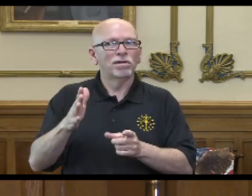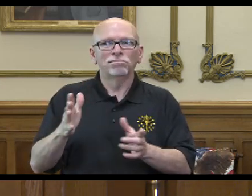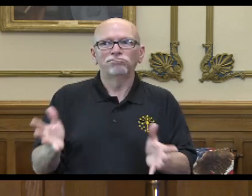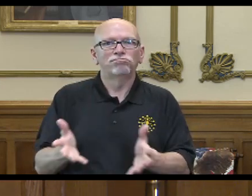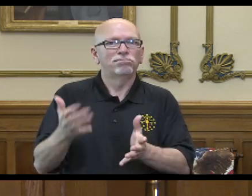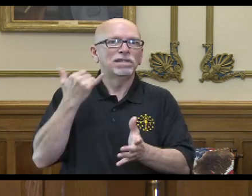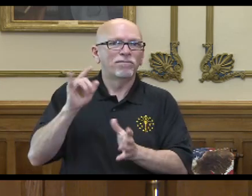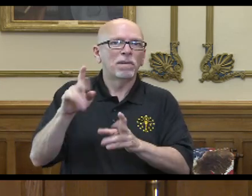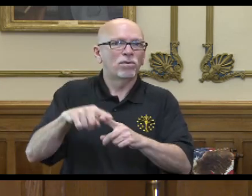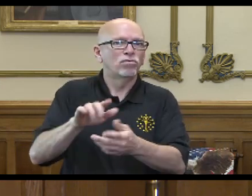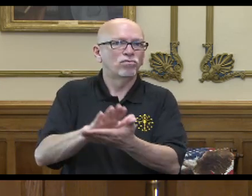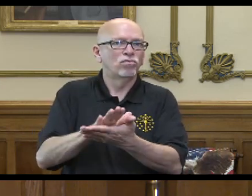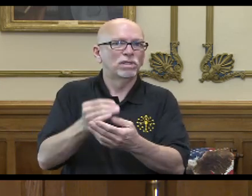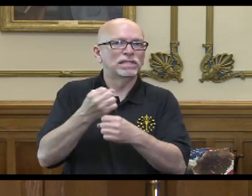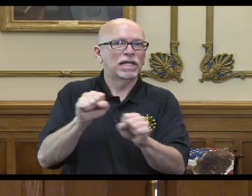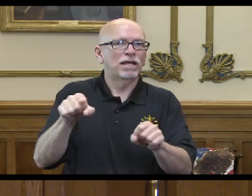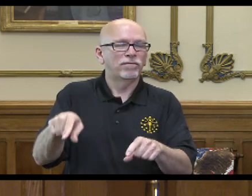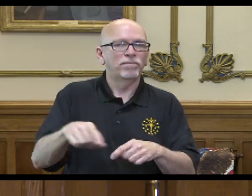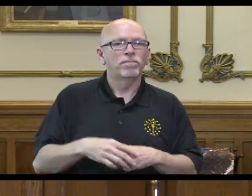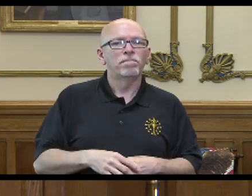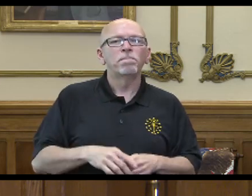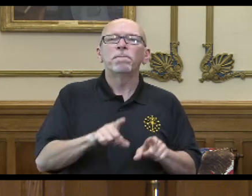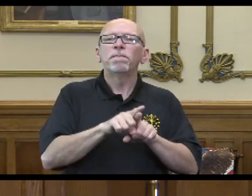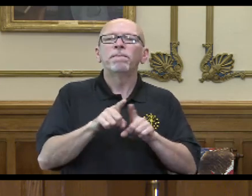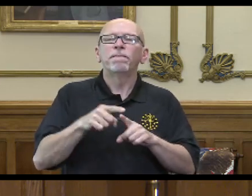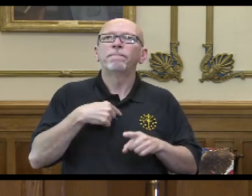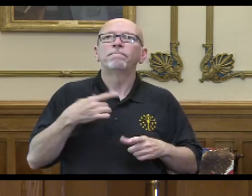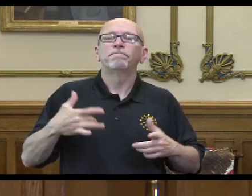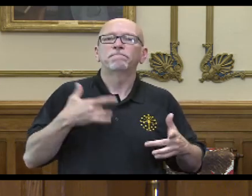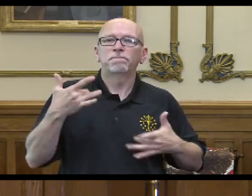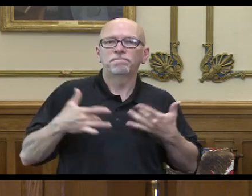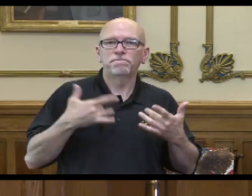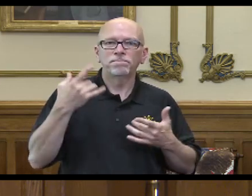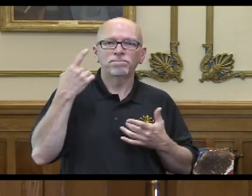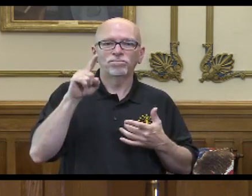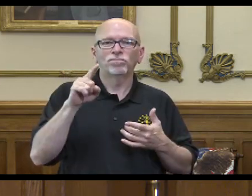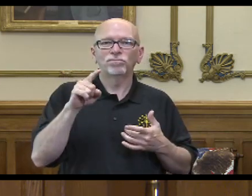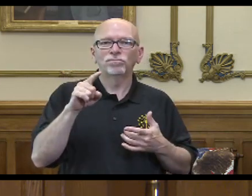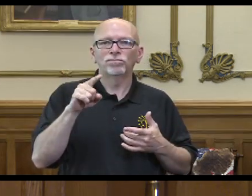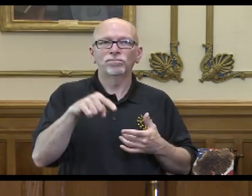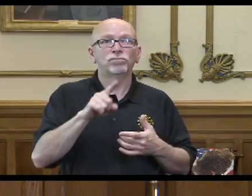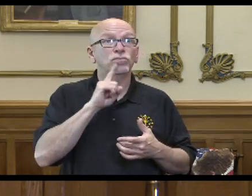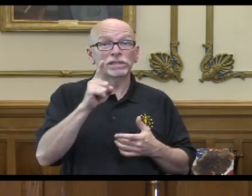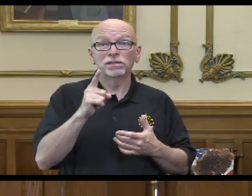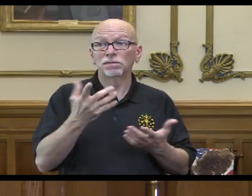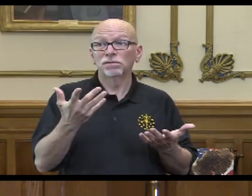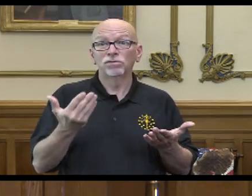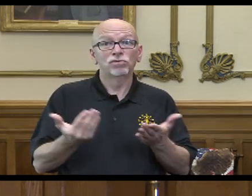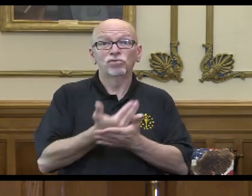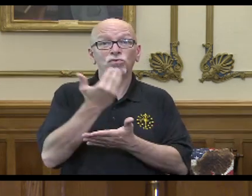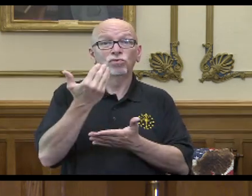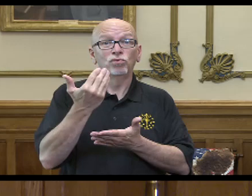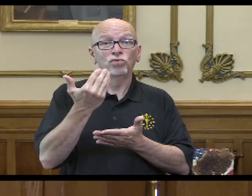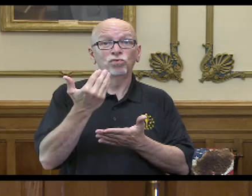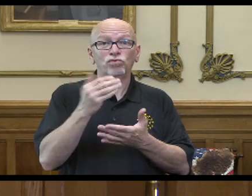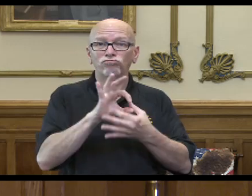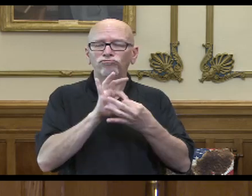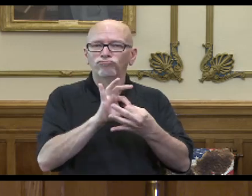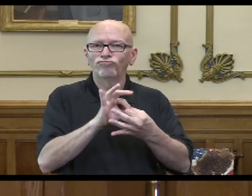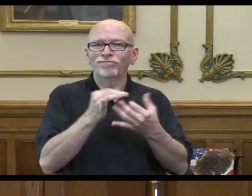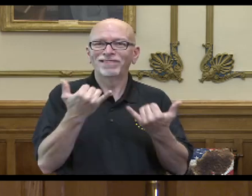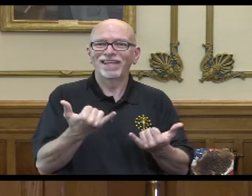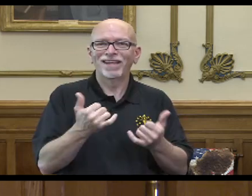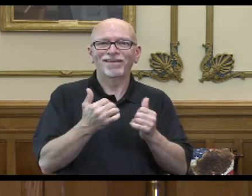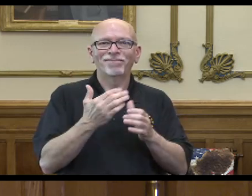by going back to school safely. We're also very excited for this really new tight partnership that we have